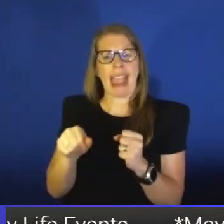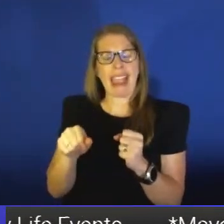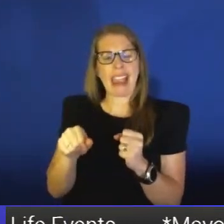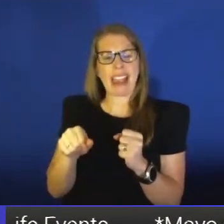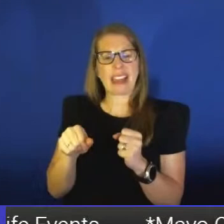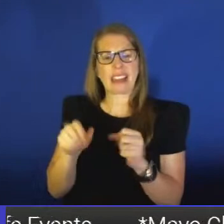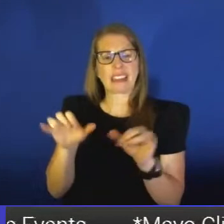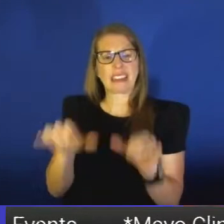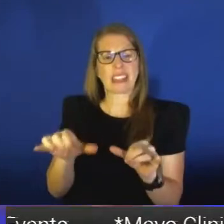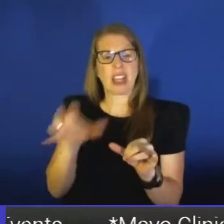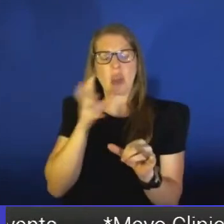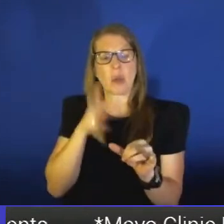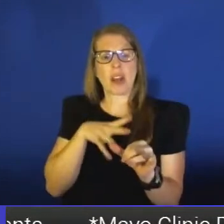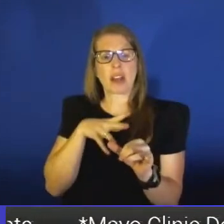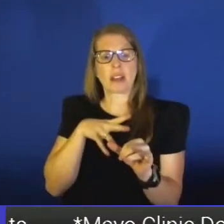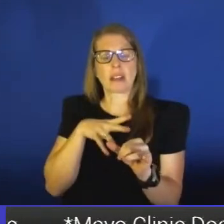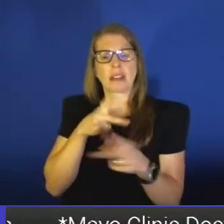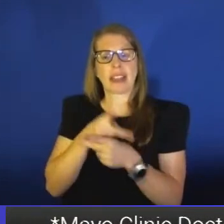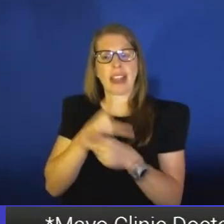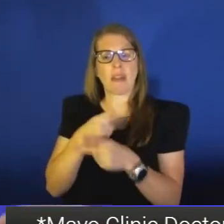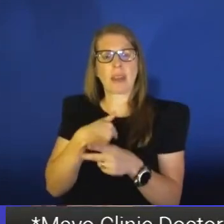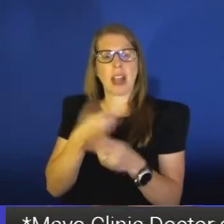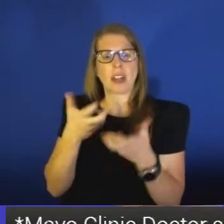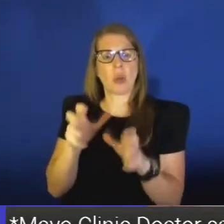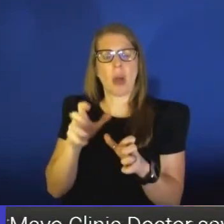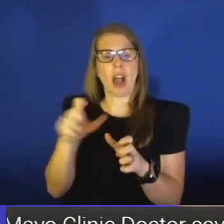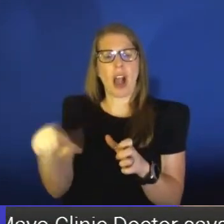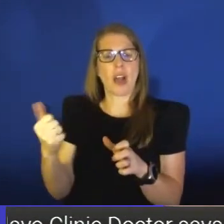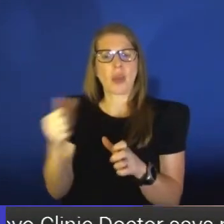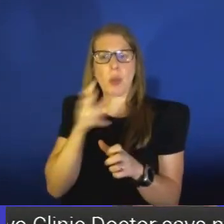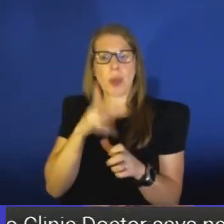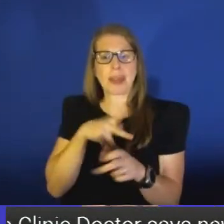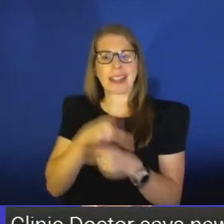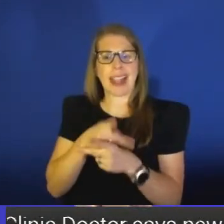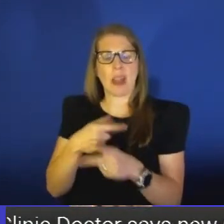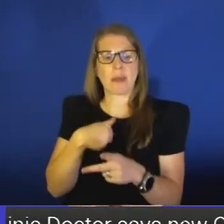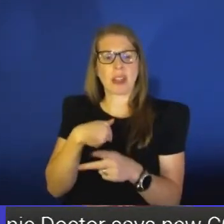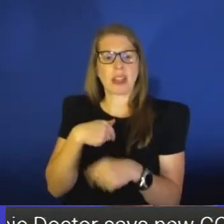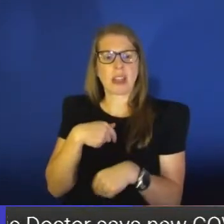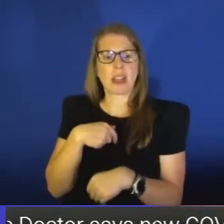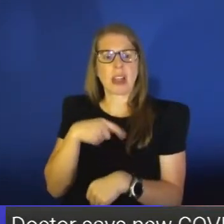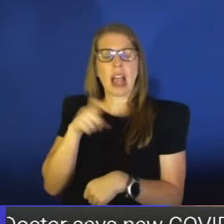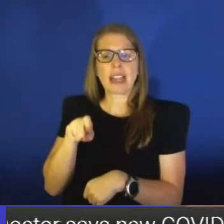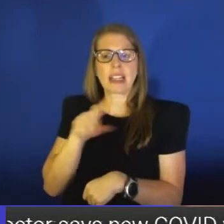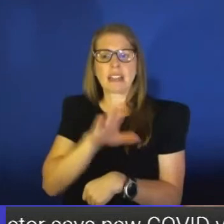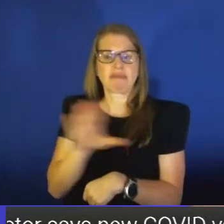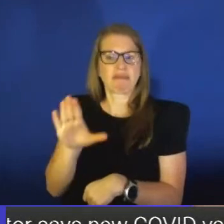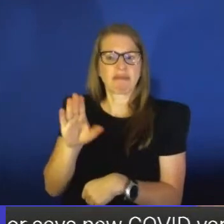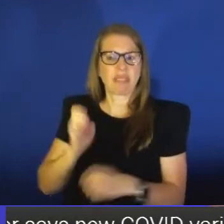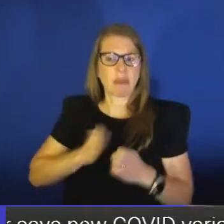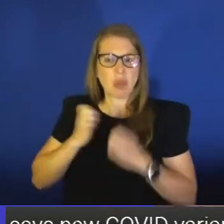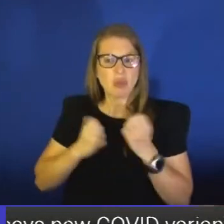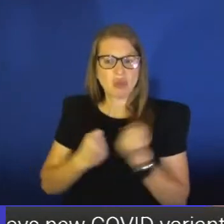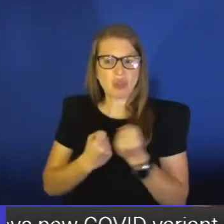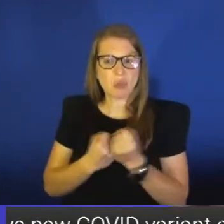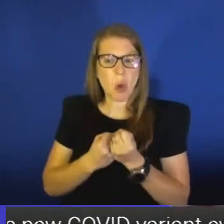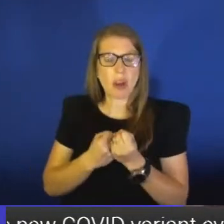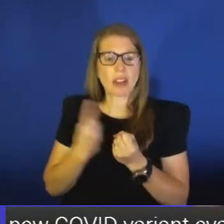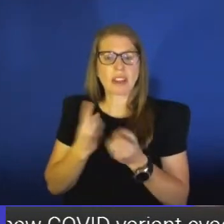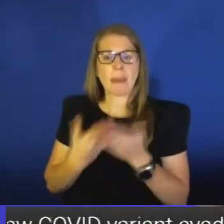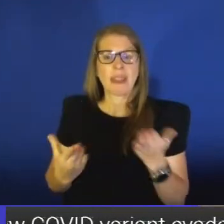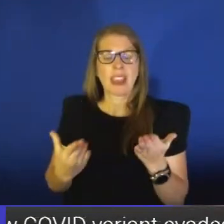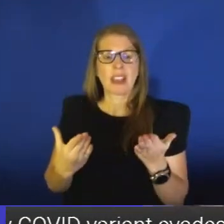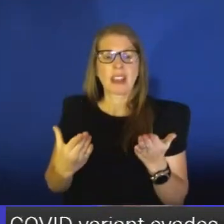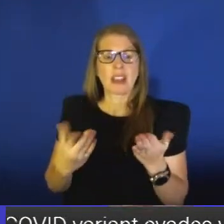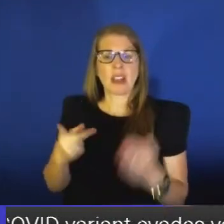these women take care of me? Because I said I didn't want anybody else to take care of me. I said I needed their emotional support. There was something so primal